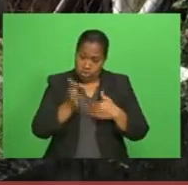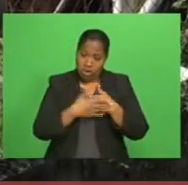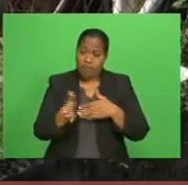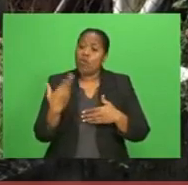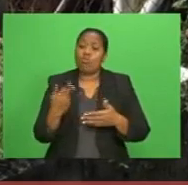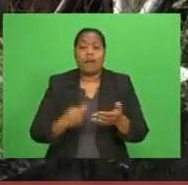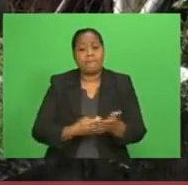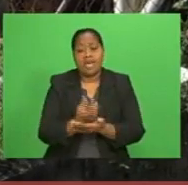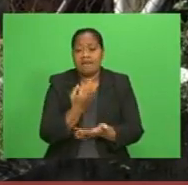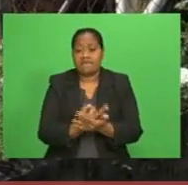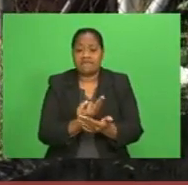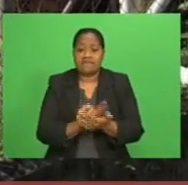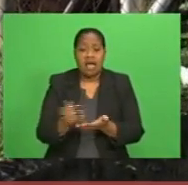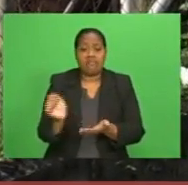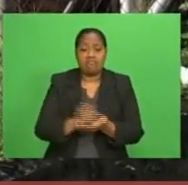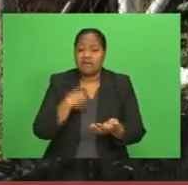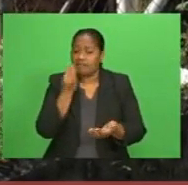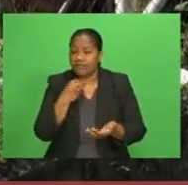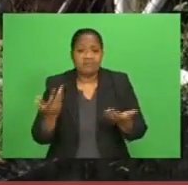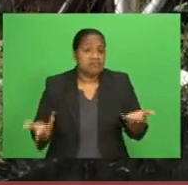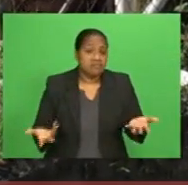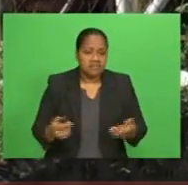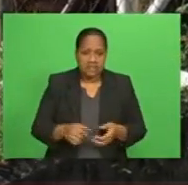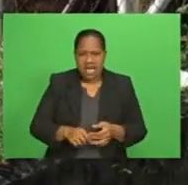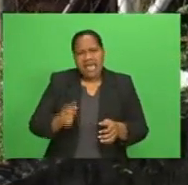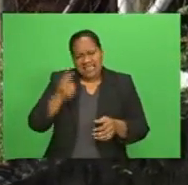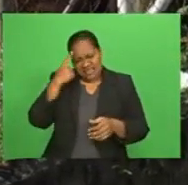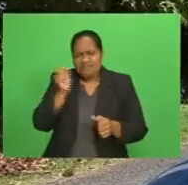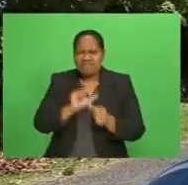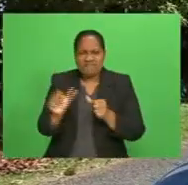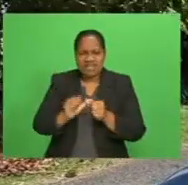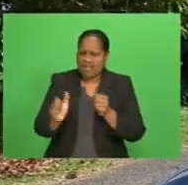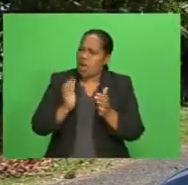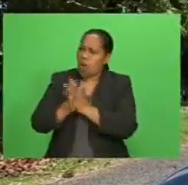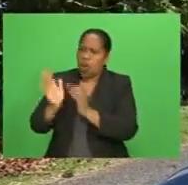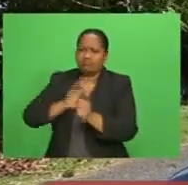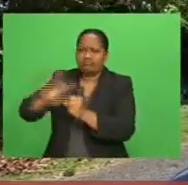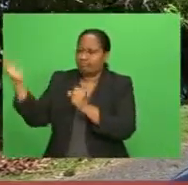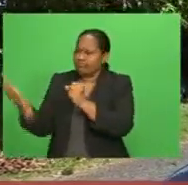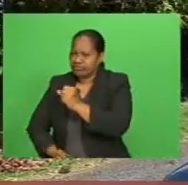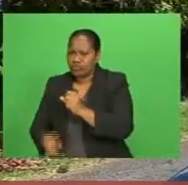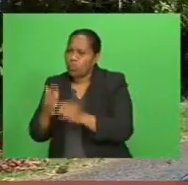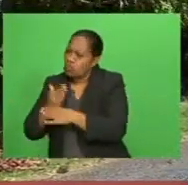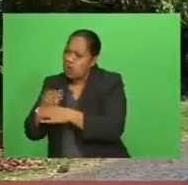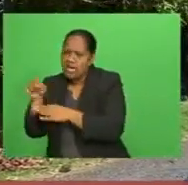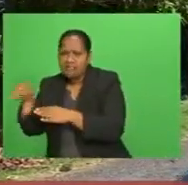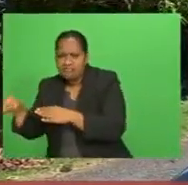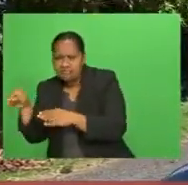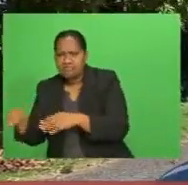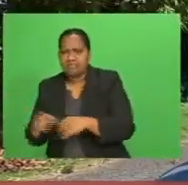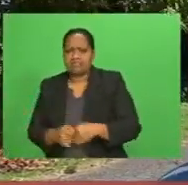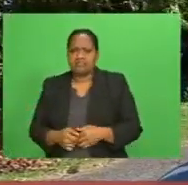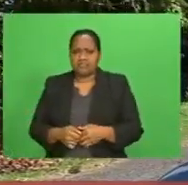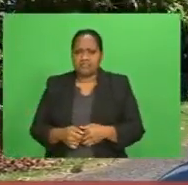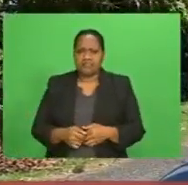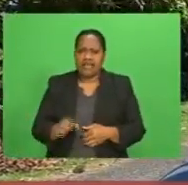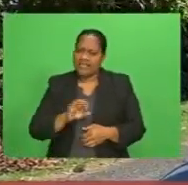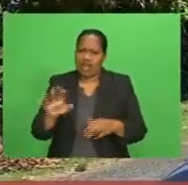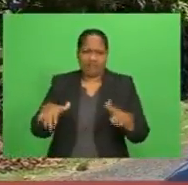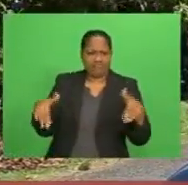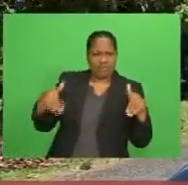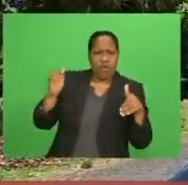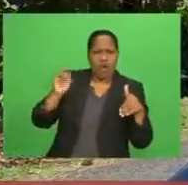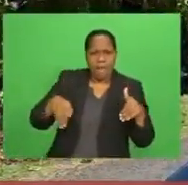it is much better to go and cut sugarcane rather than staying at home. Should be people to cut the sugarcane. This is